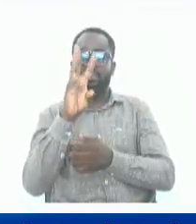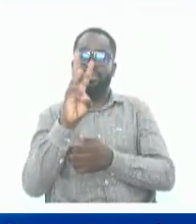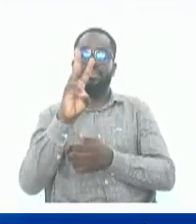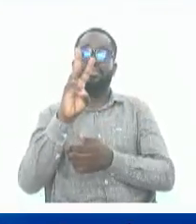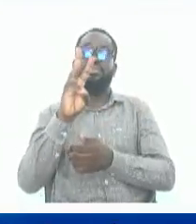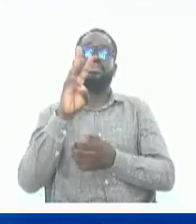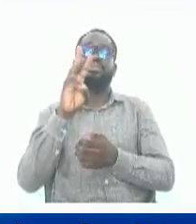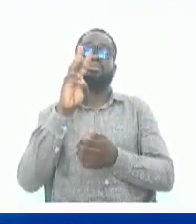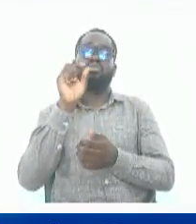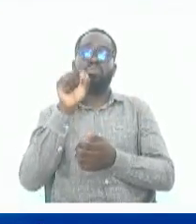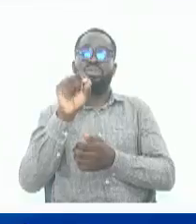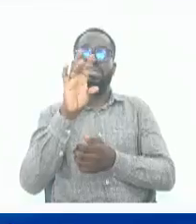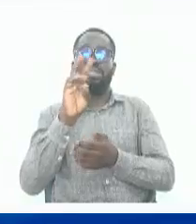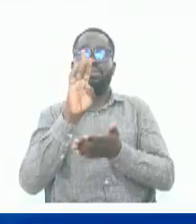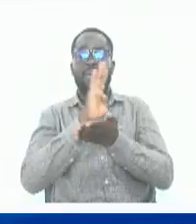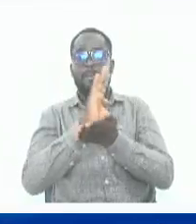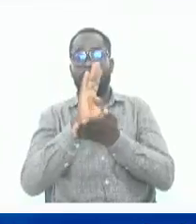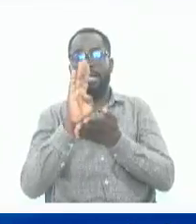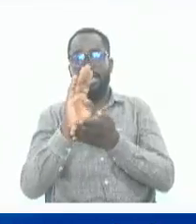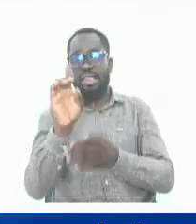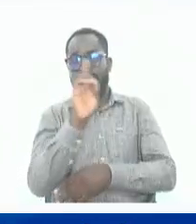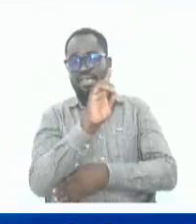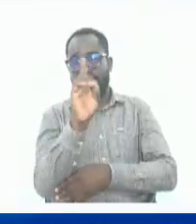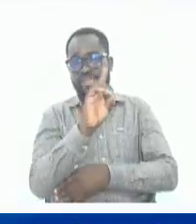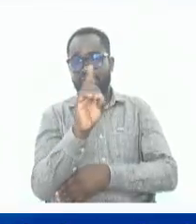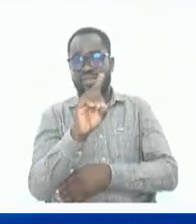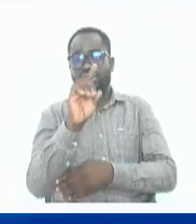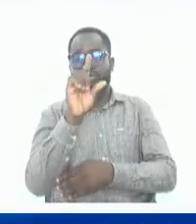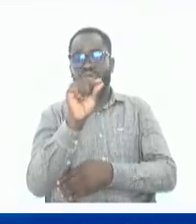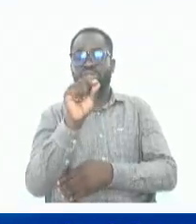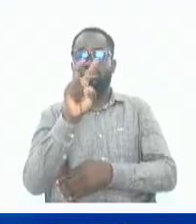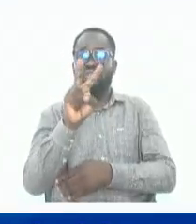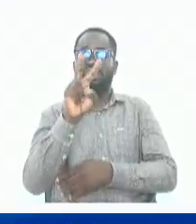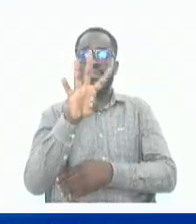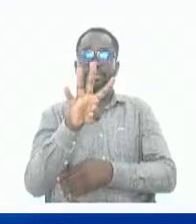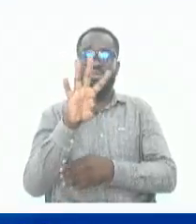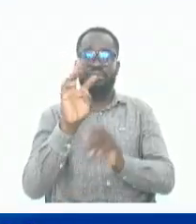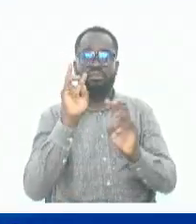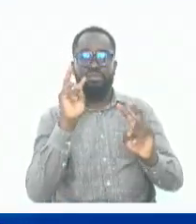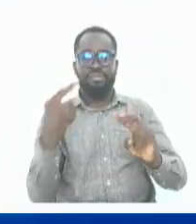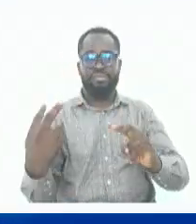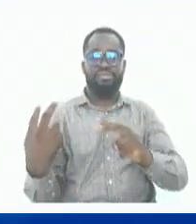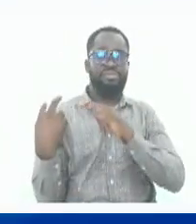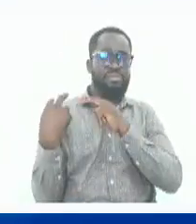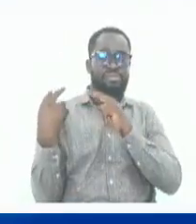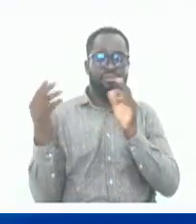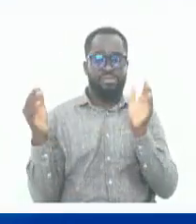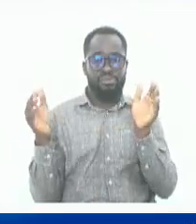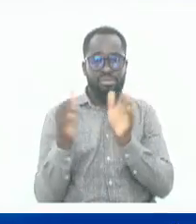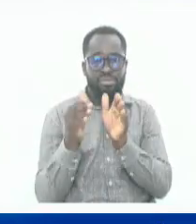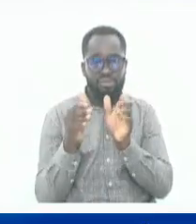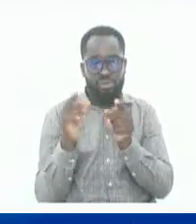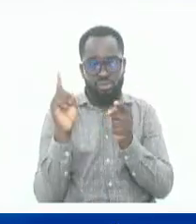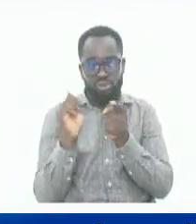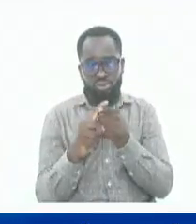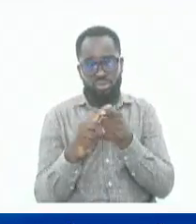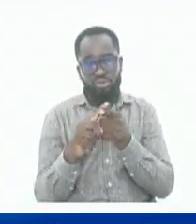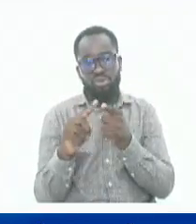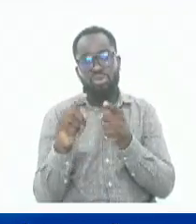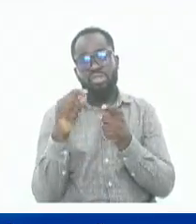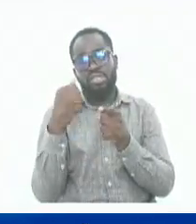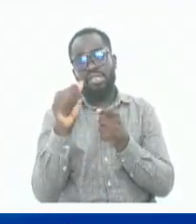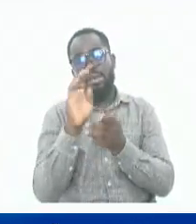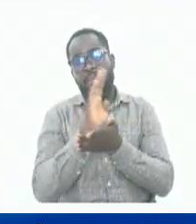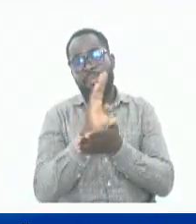$726.7 billion as of December 2024, reflecting a nominal increase from $610 billion